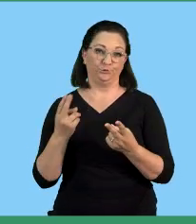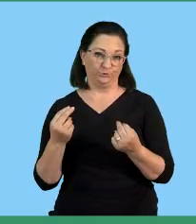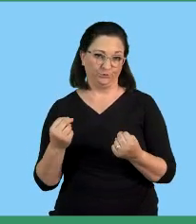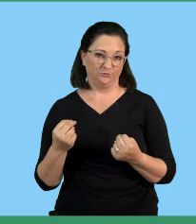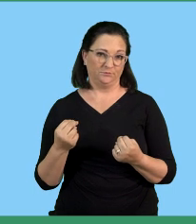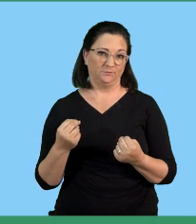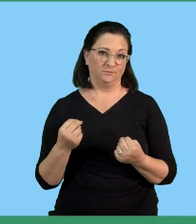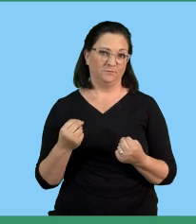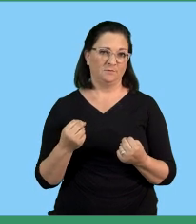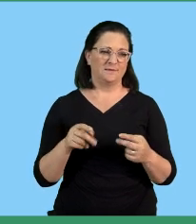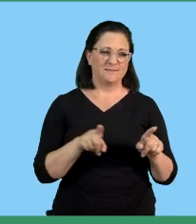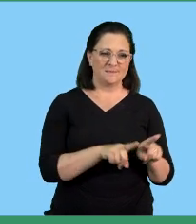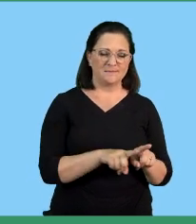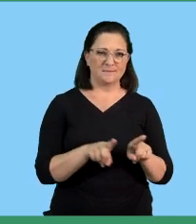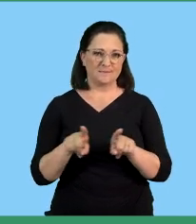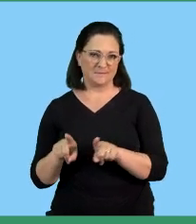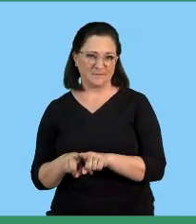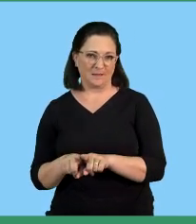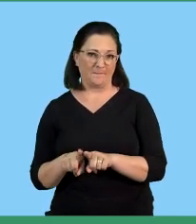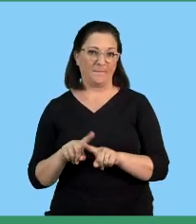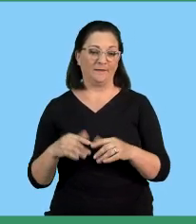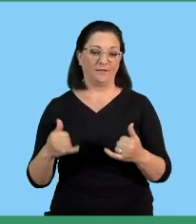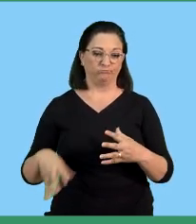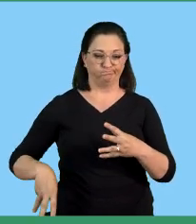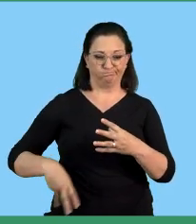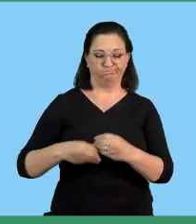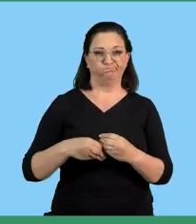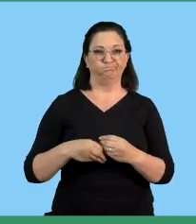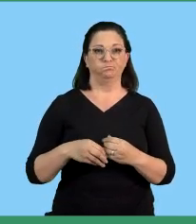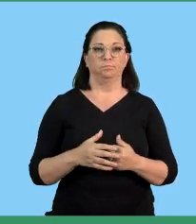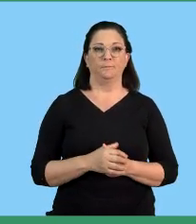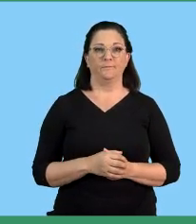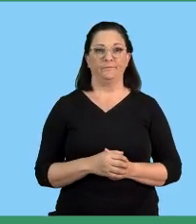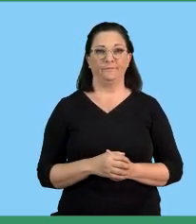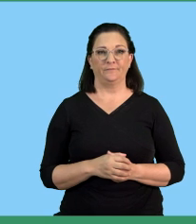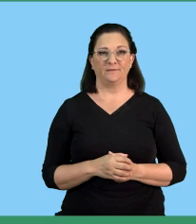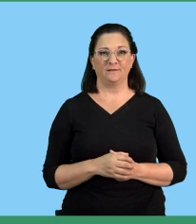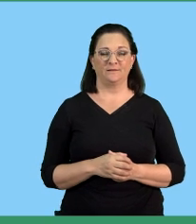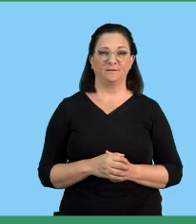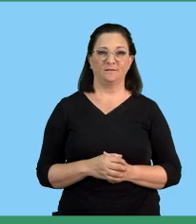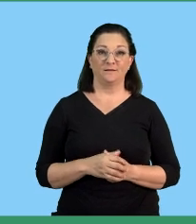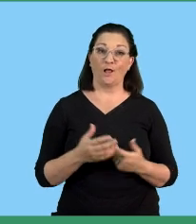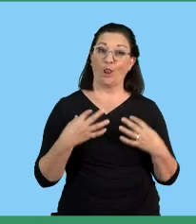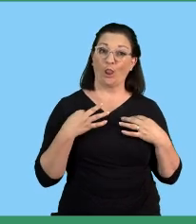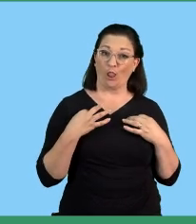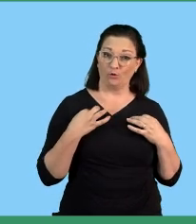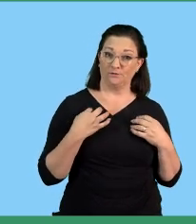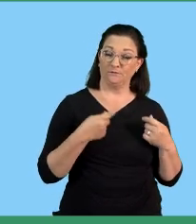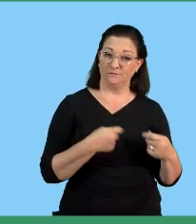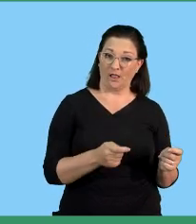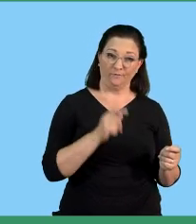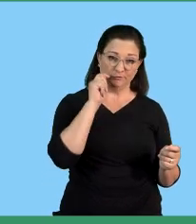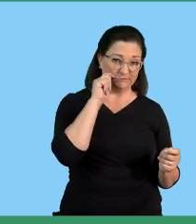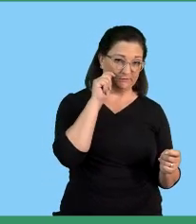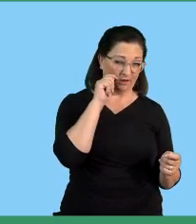it's the same, it's a related product basically, because Tshegoe Designers specializes in selling